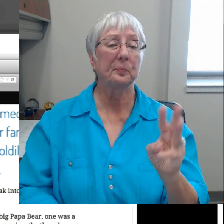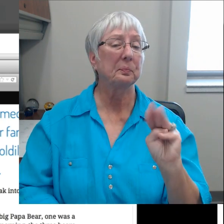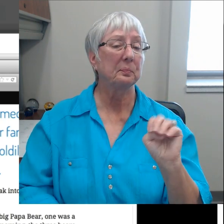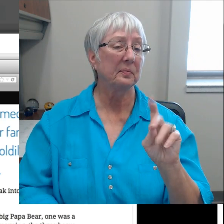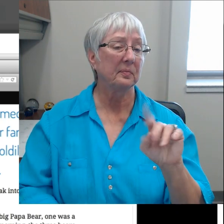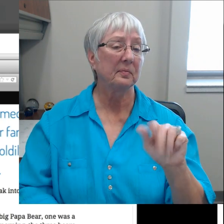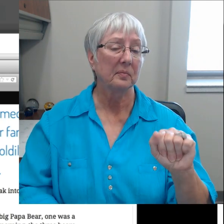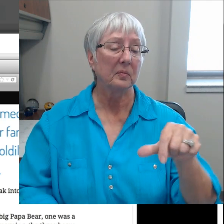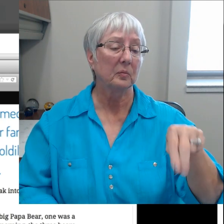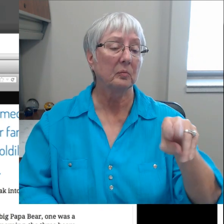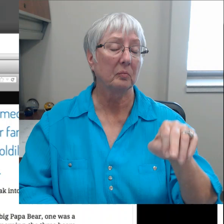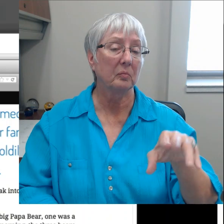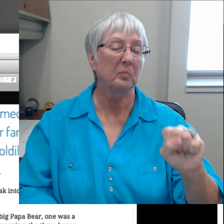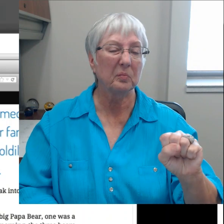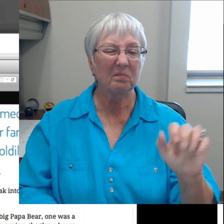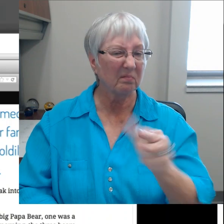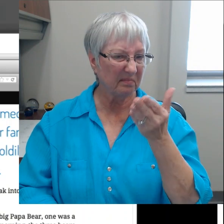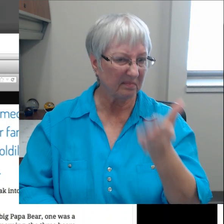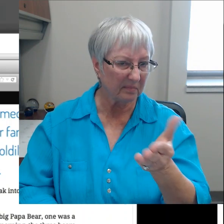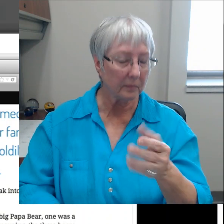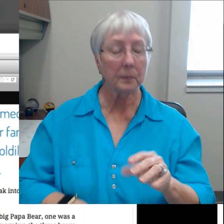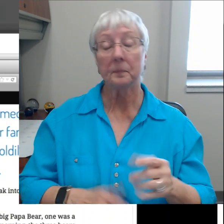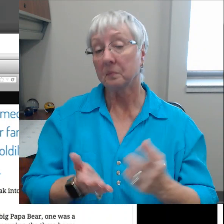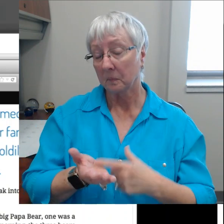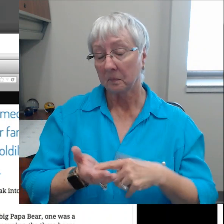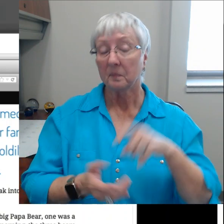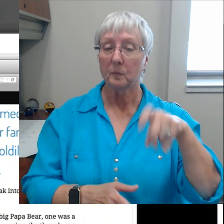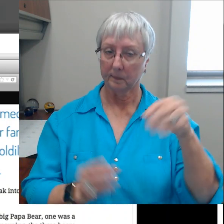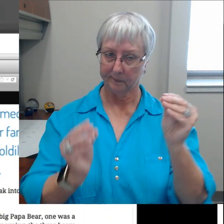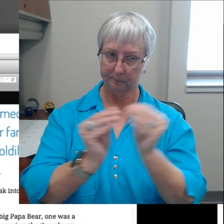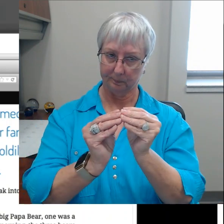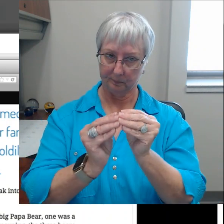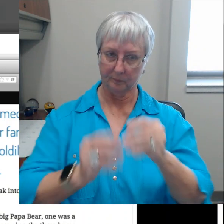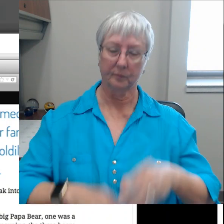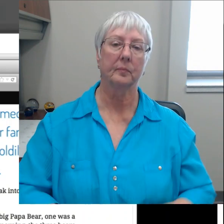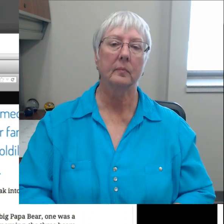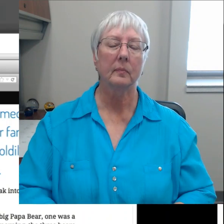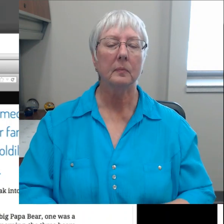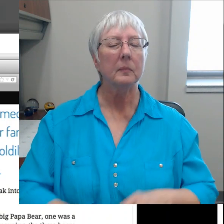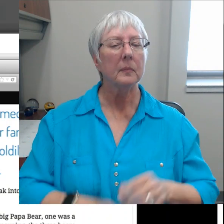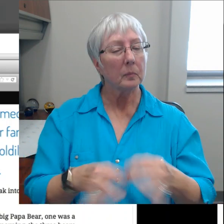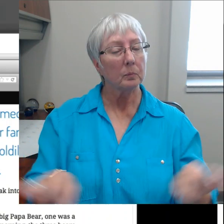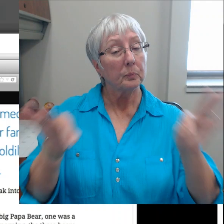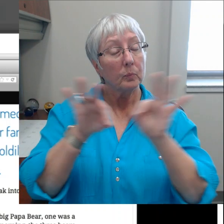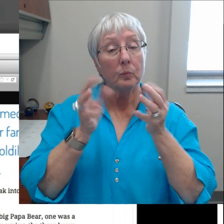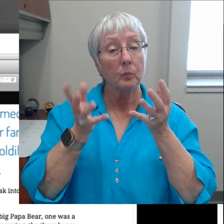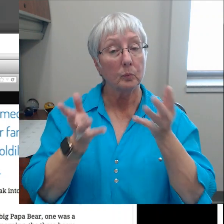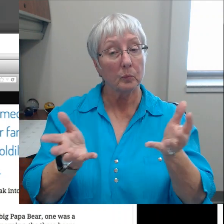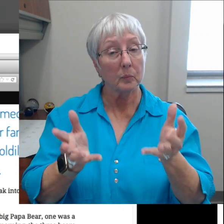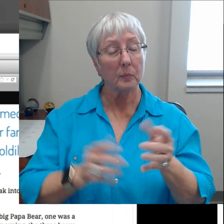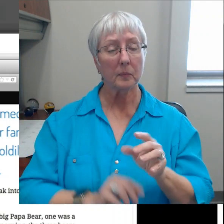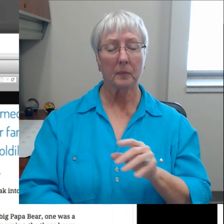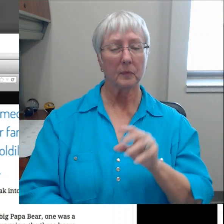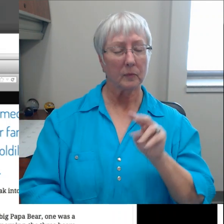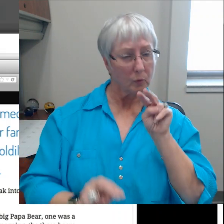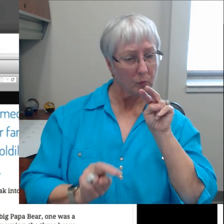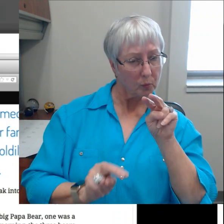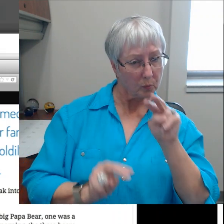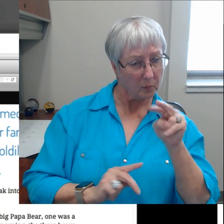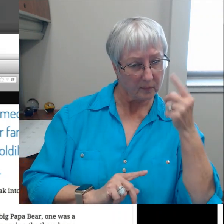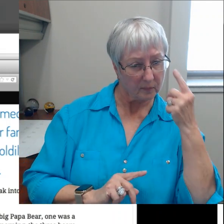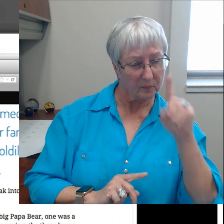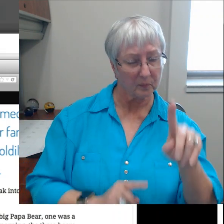here, and other times you may find yourself needing a few more. The important part is to keep an eye out for the points at which your type may need a little extra